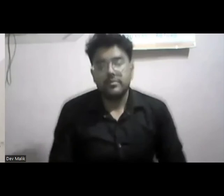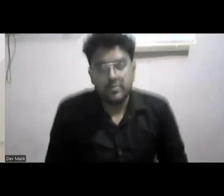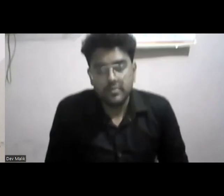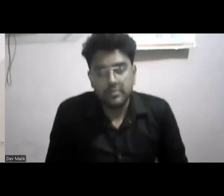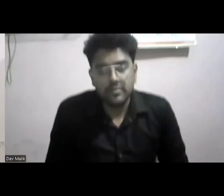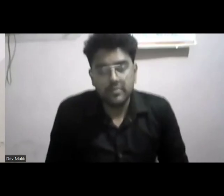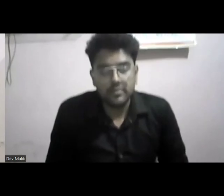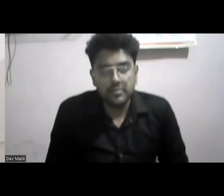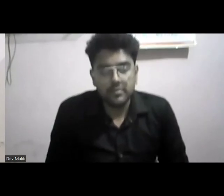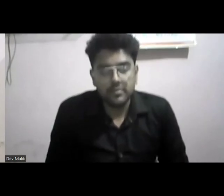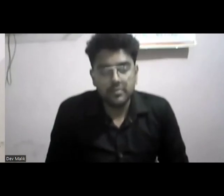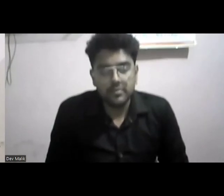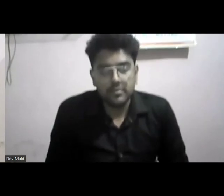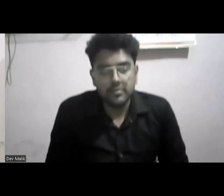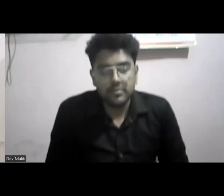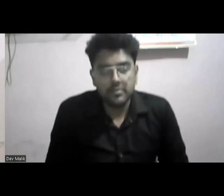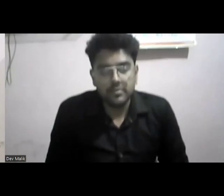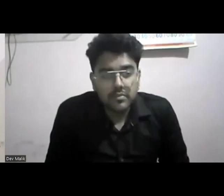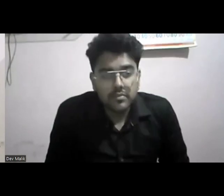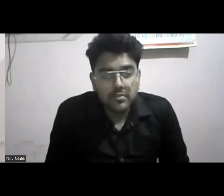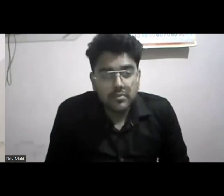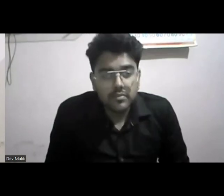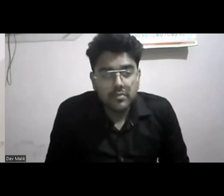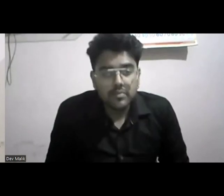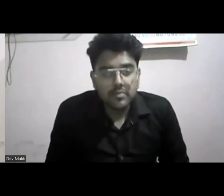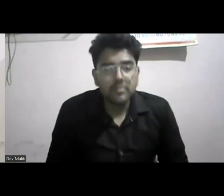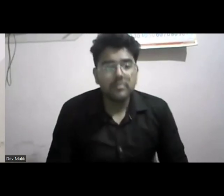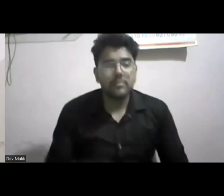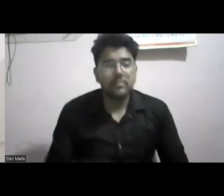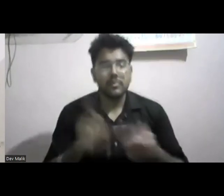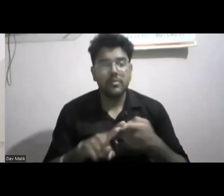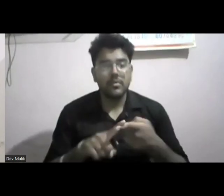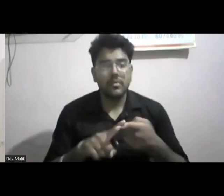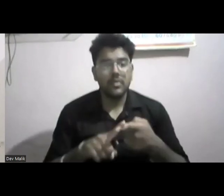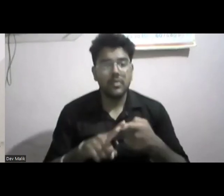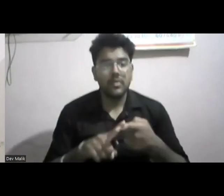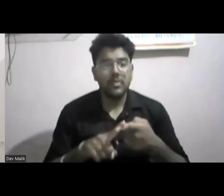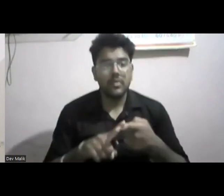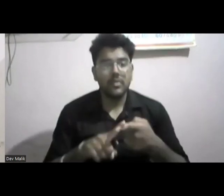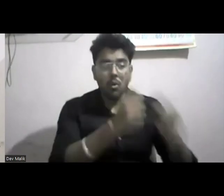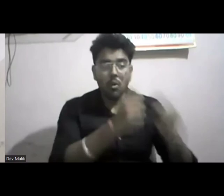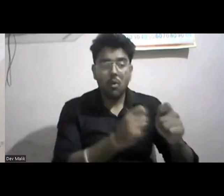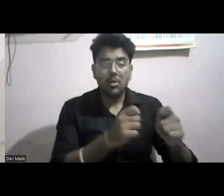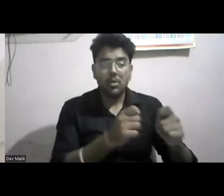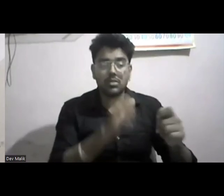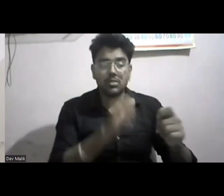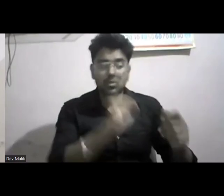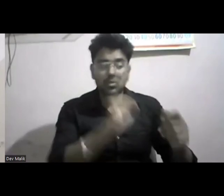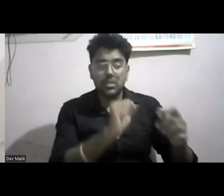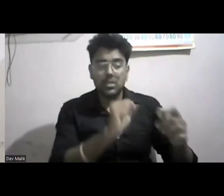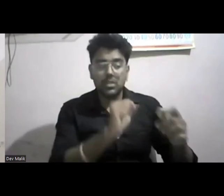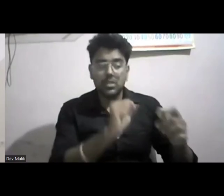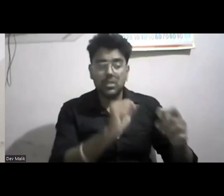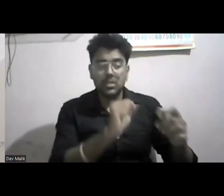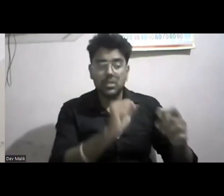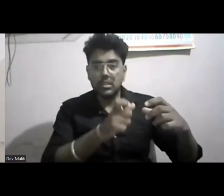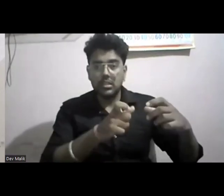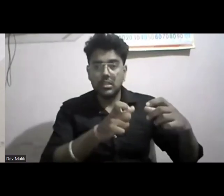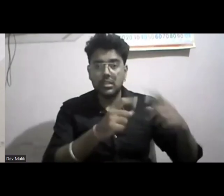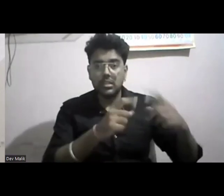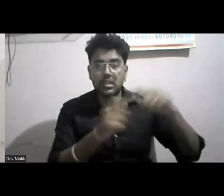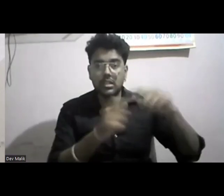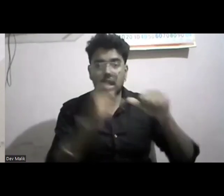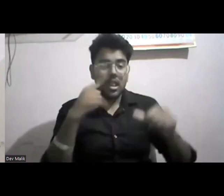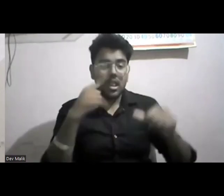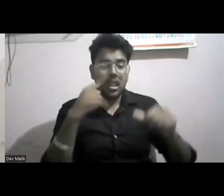Yeah. And ma'am, it happens because this hostel is visible to him only. Other people are not able to see it. Okay.